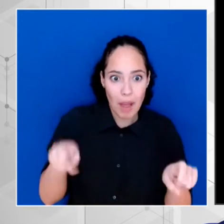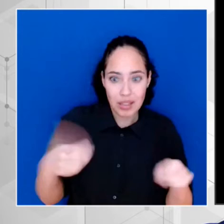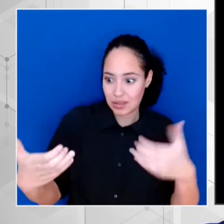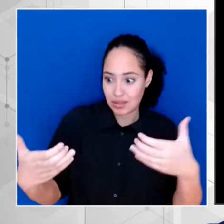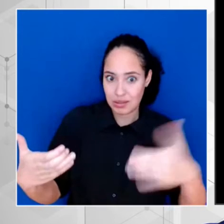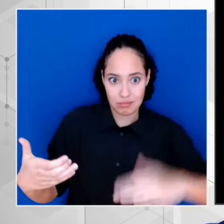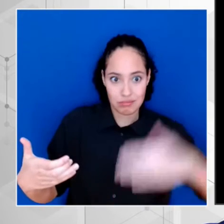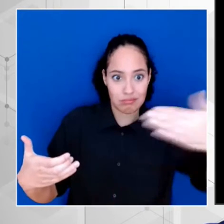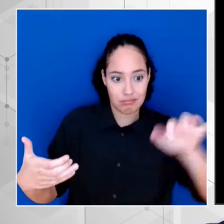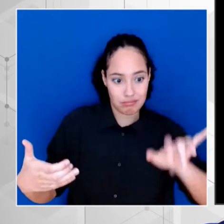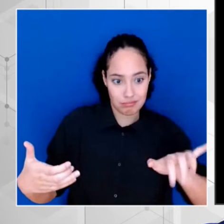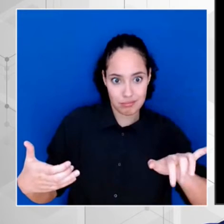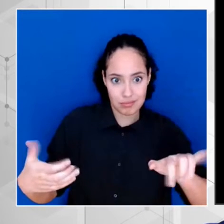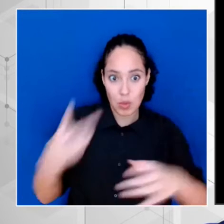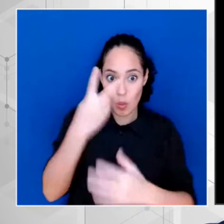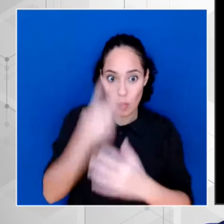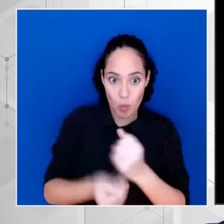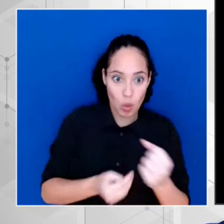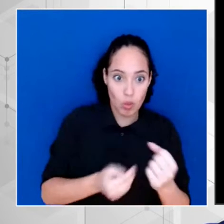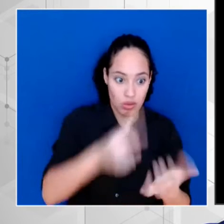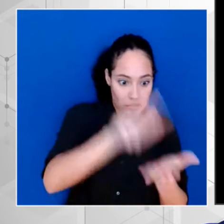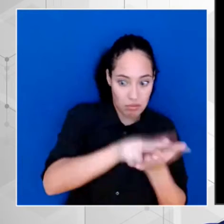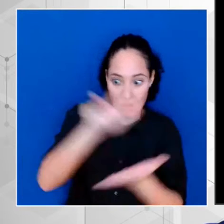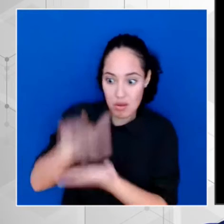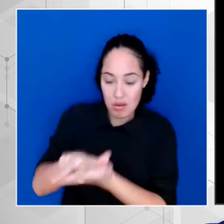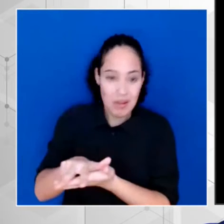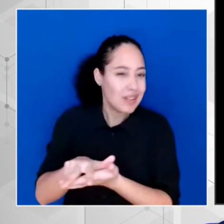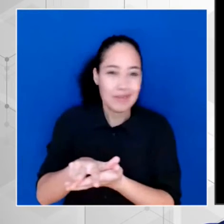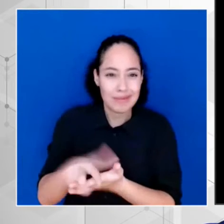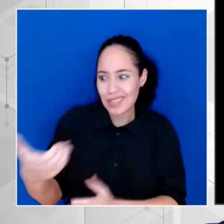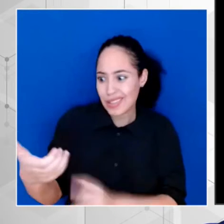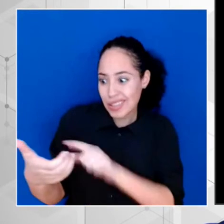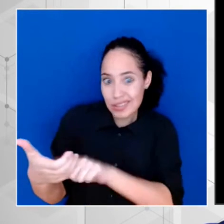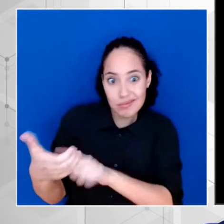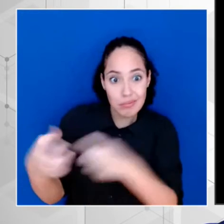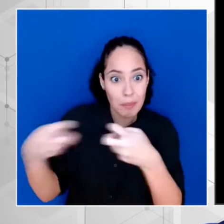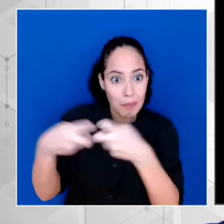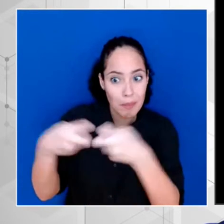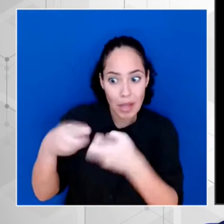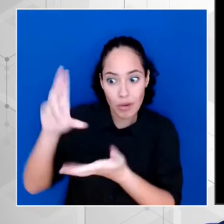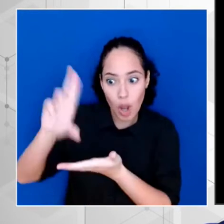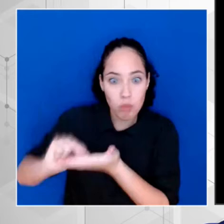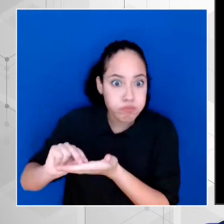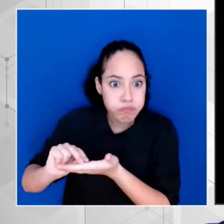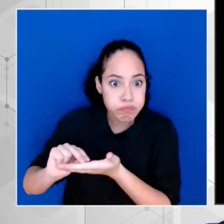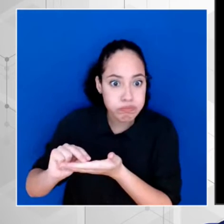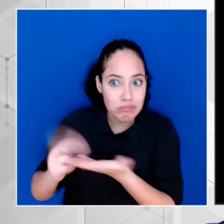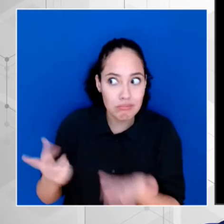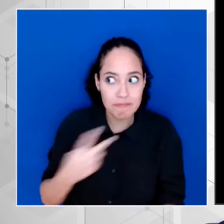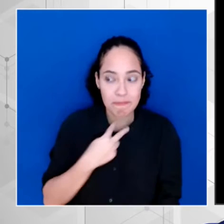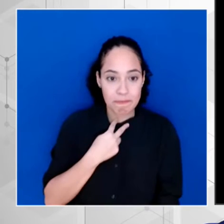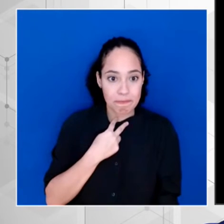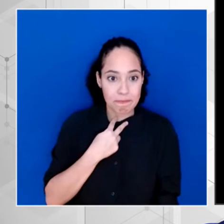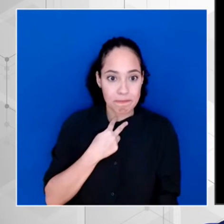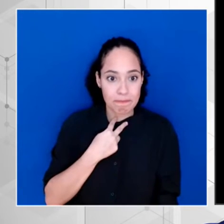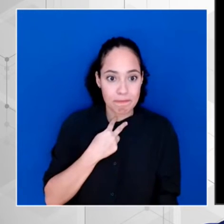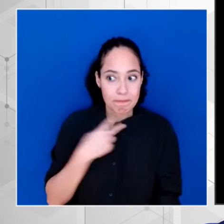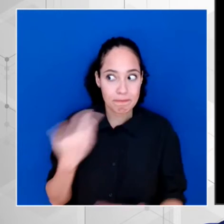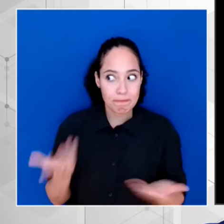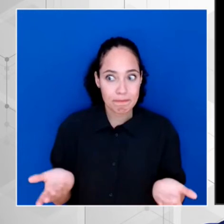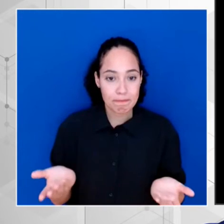And while you can make the UI very intuitive, you will need some text for error messages, UI